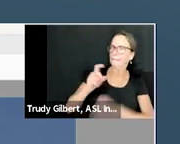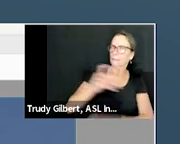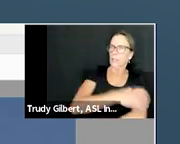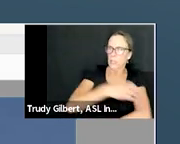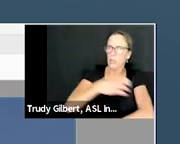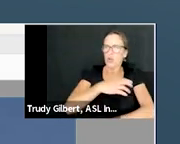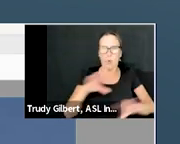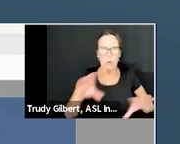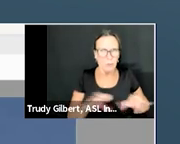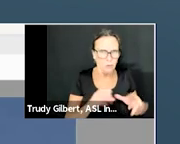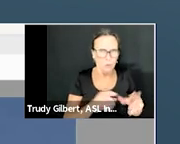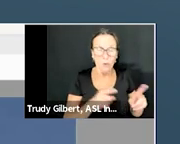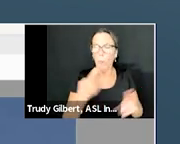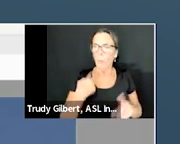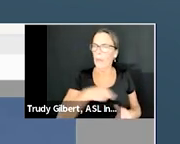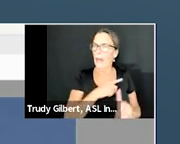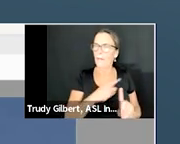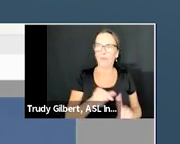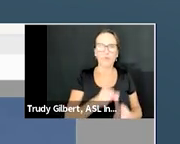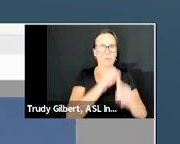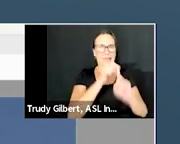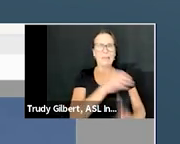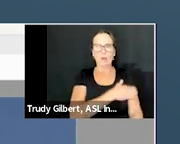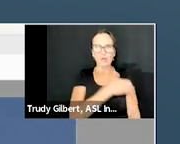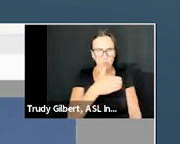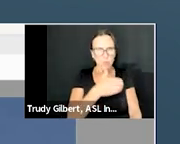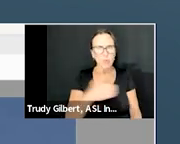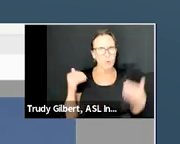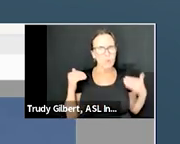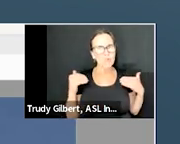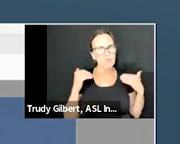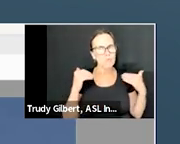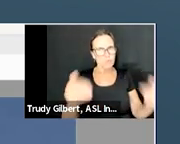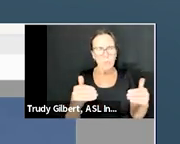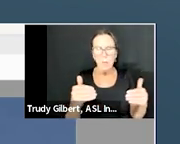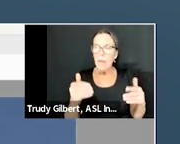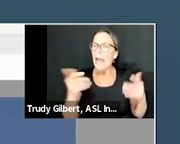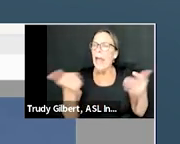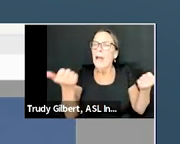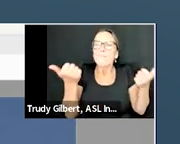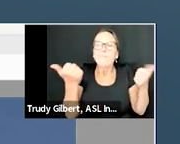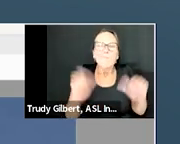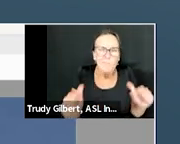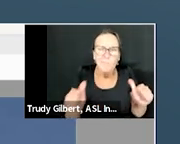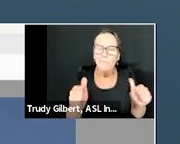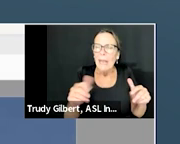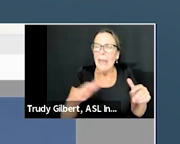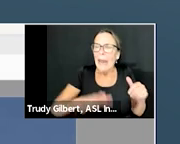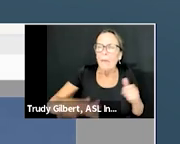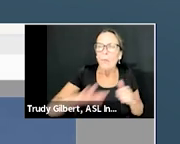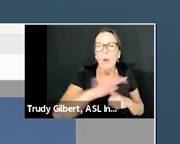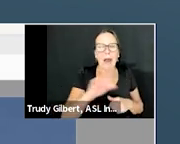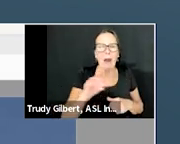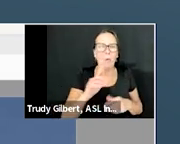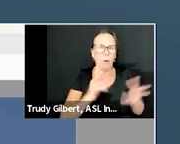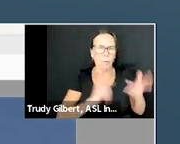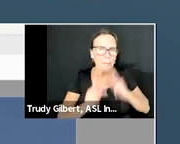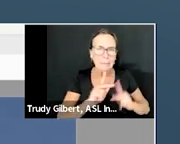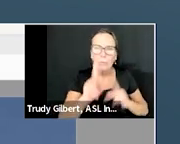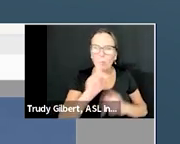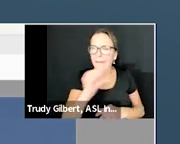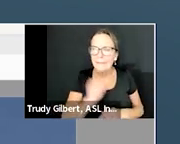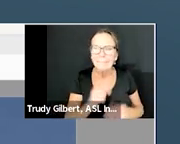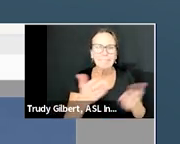unique authority to go really any place where people with disabilities are being served, where they